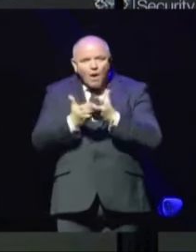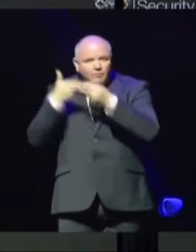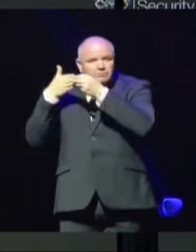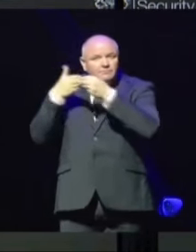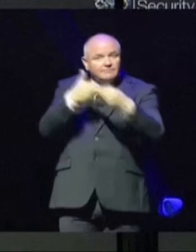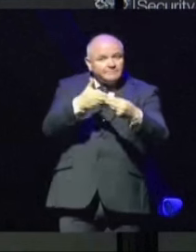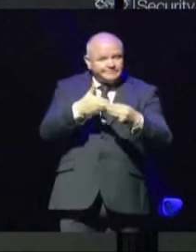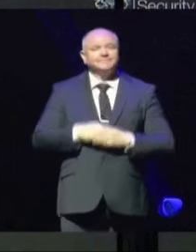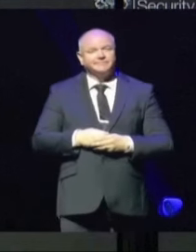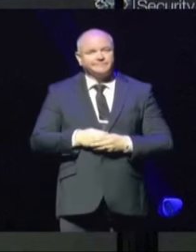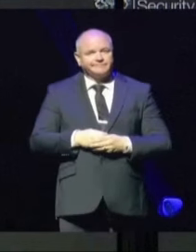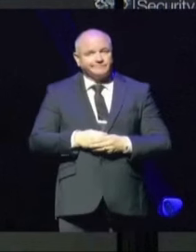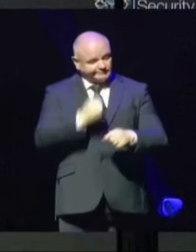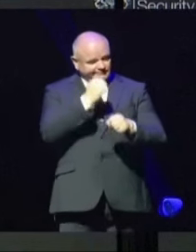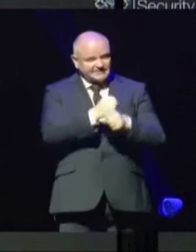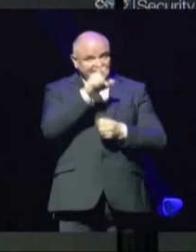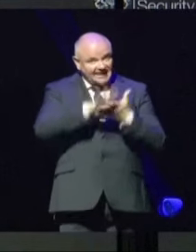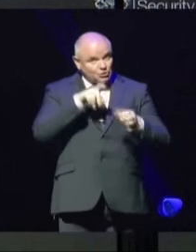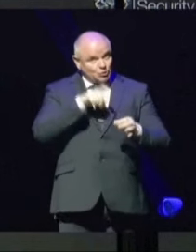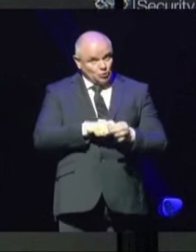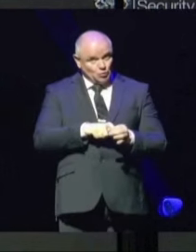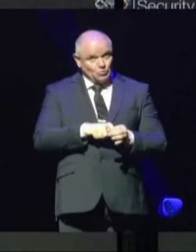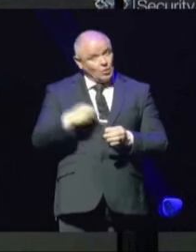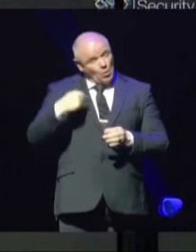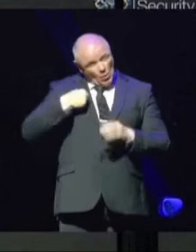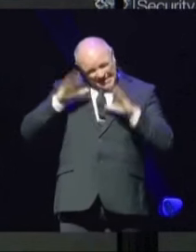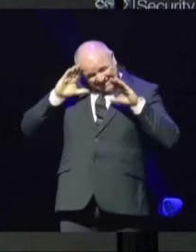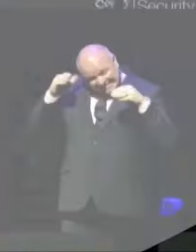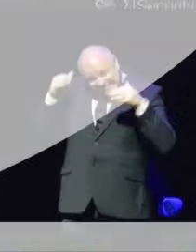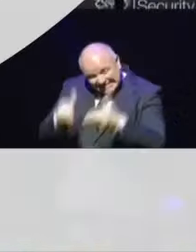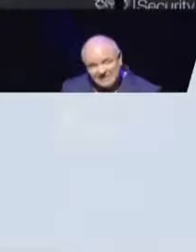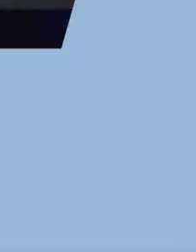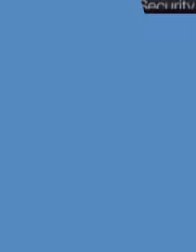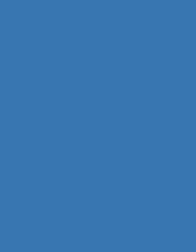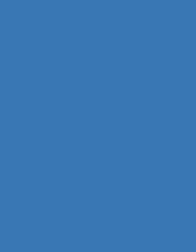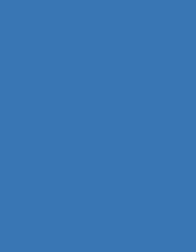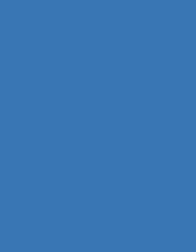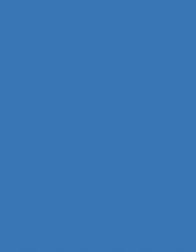And we now devote more resource to China than any other single mission.